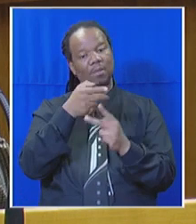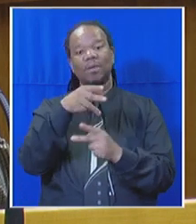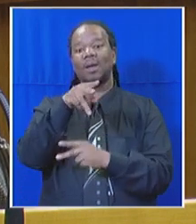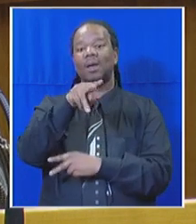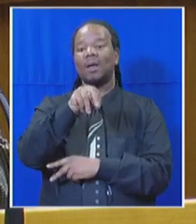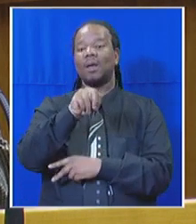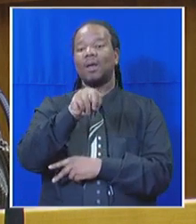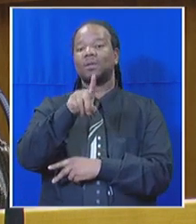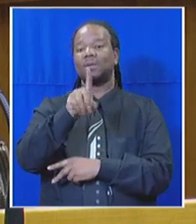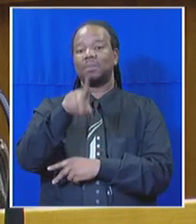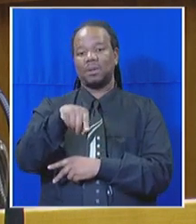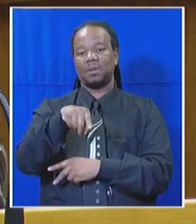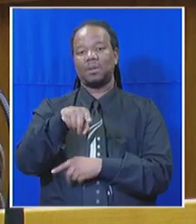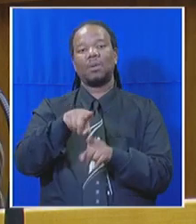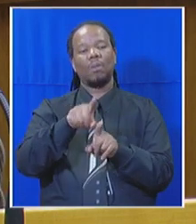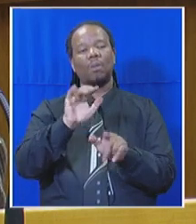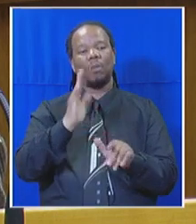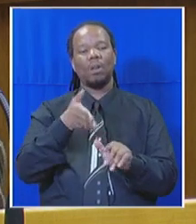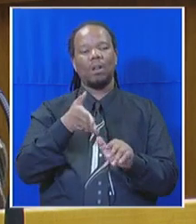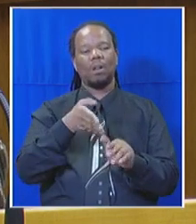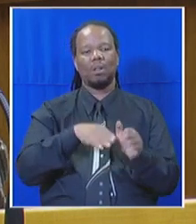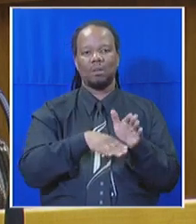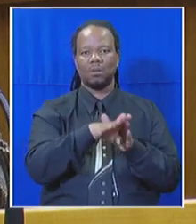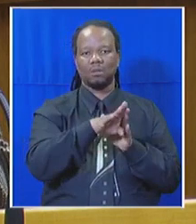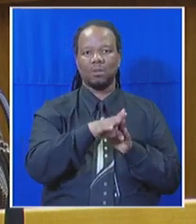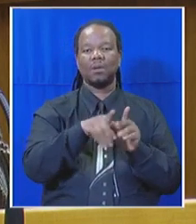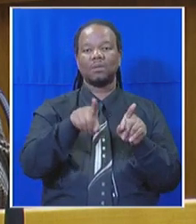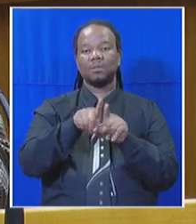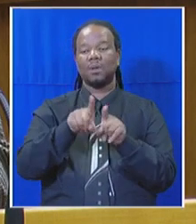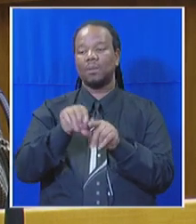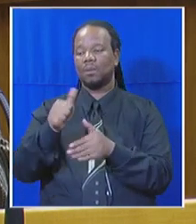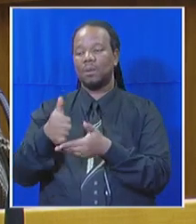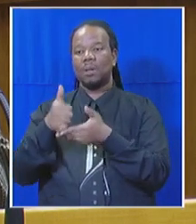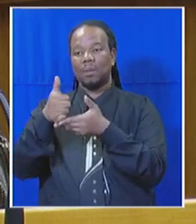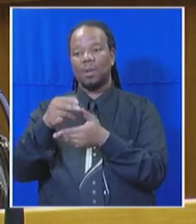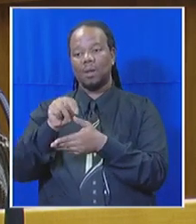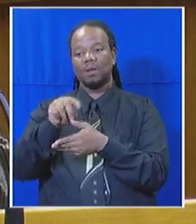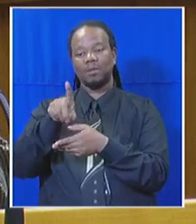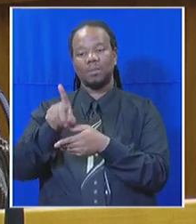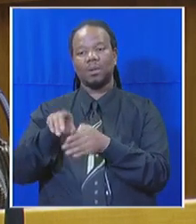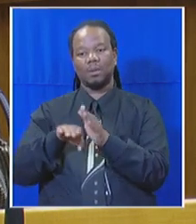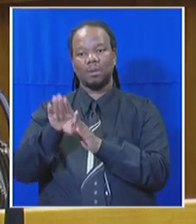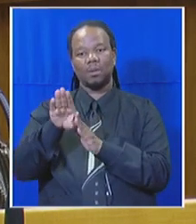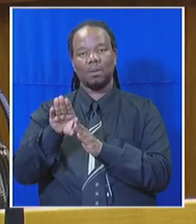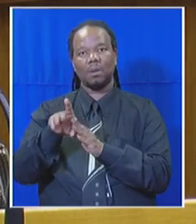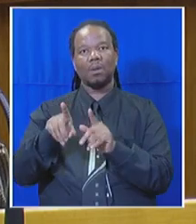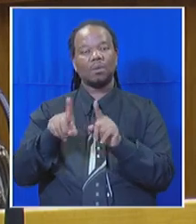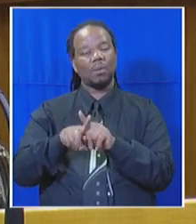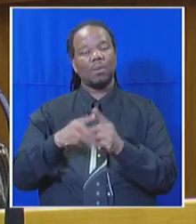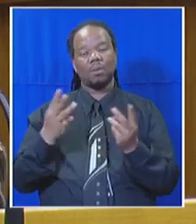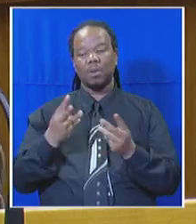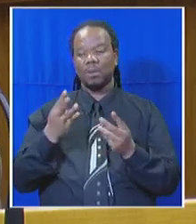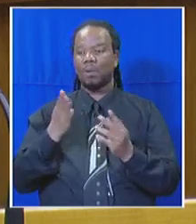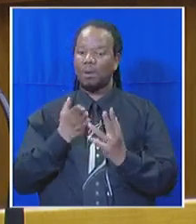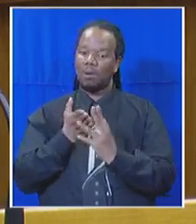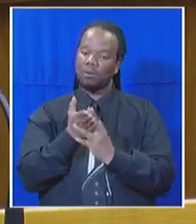its successes will largely influence the overall success of the NDP, where all will have access to jobs and services. In